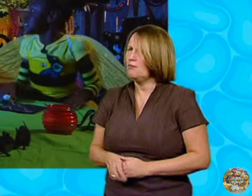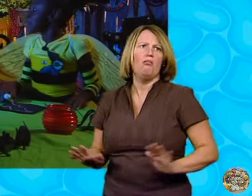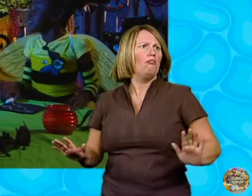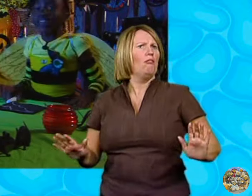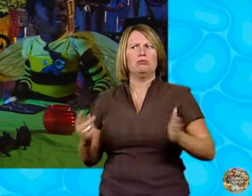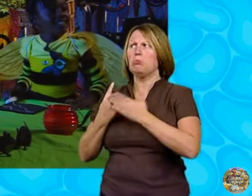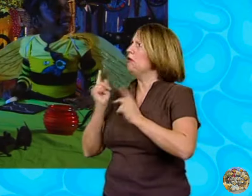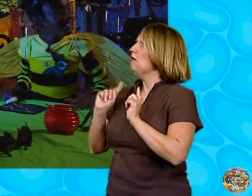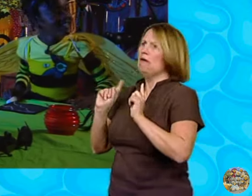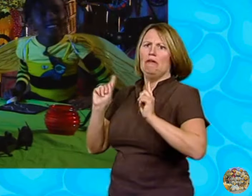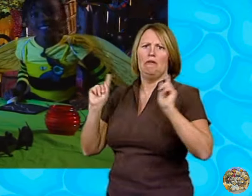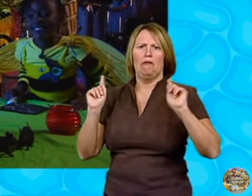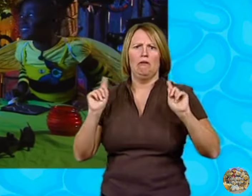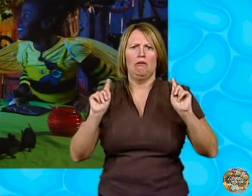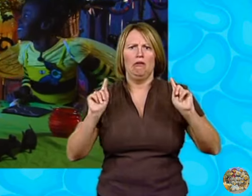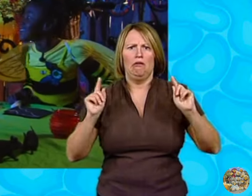What's happening?